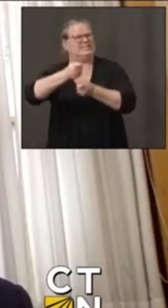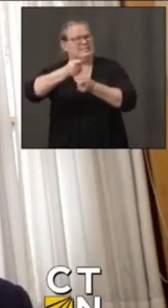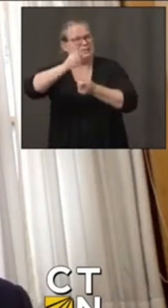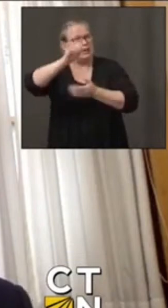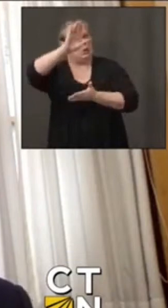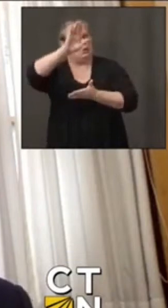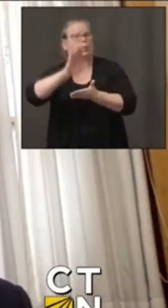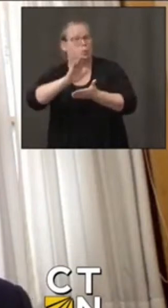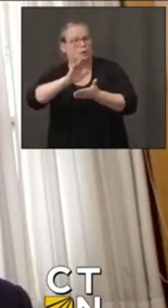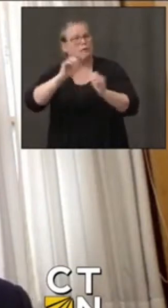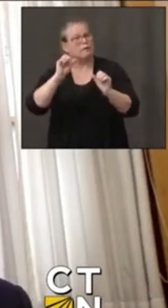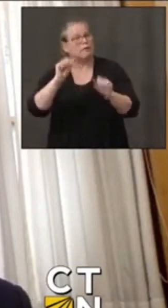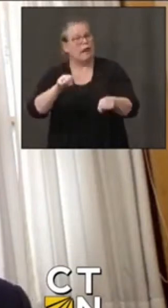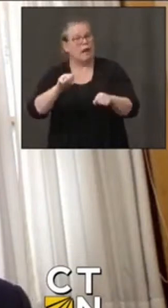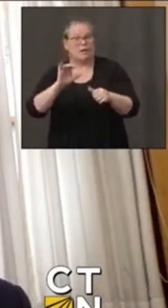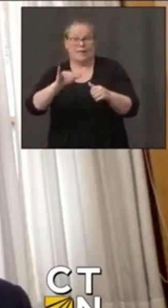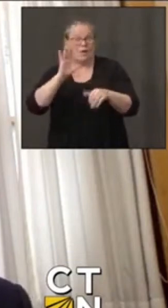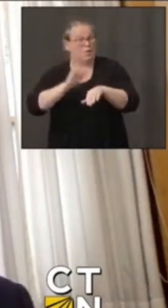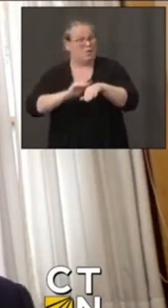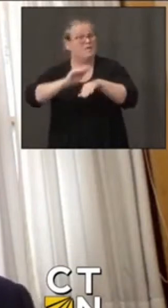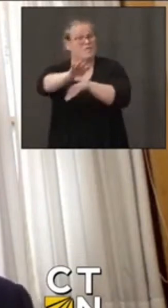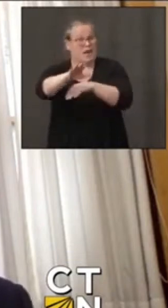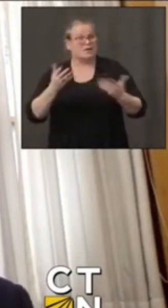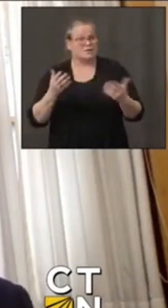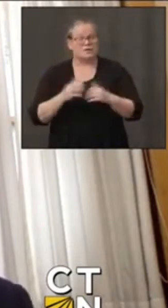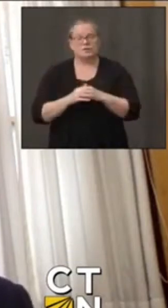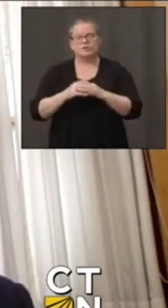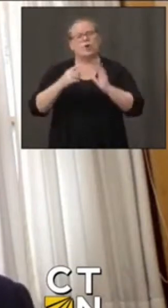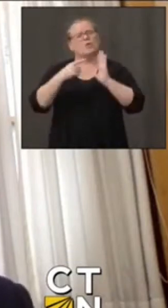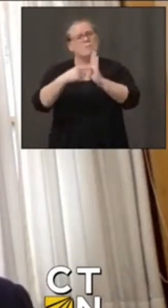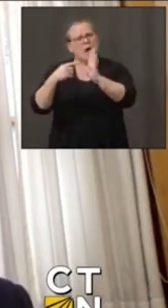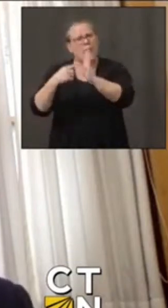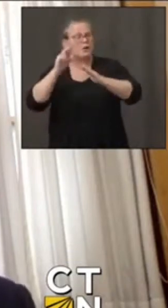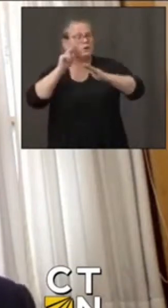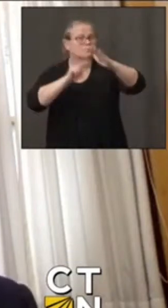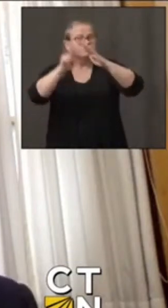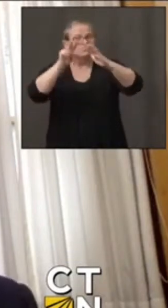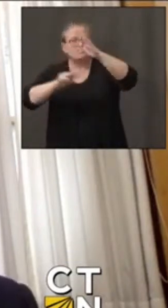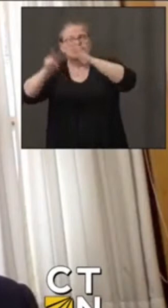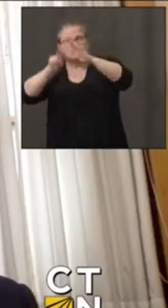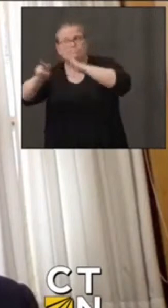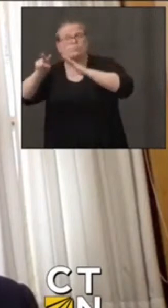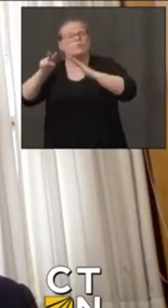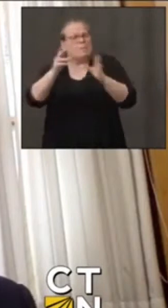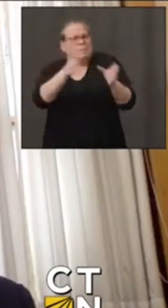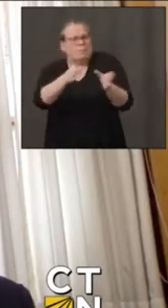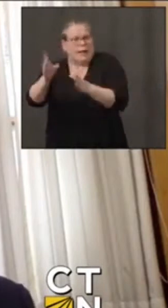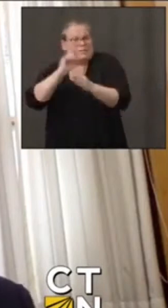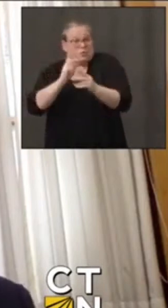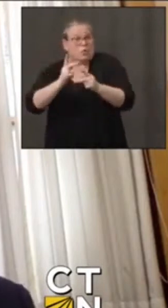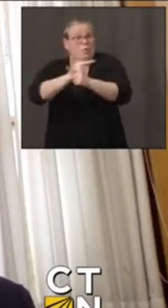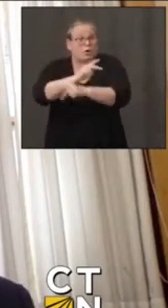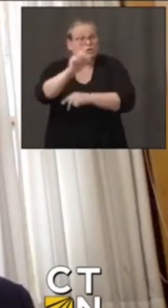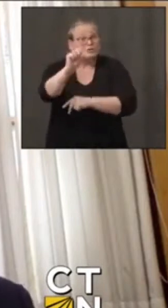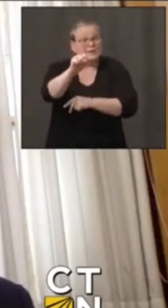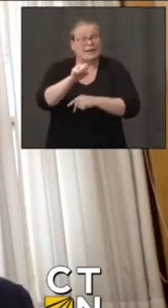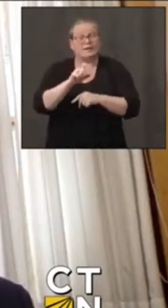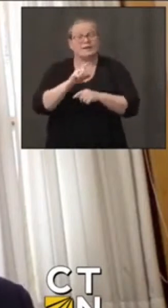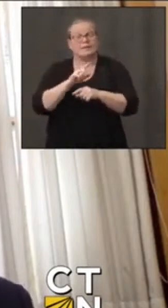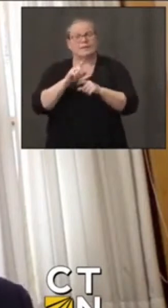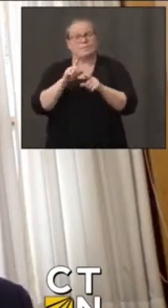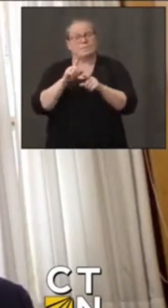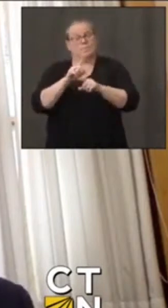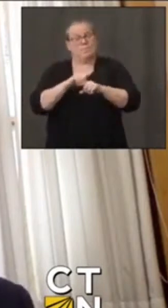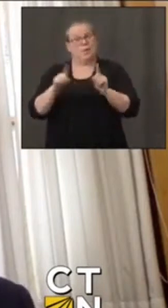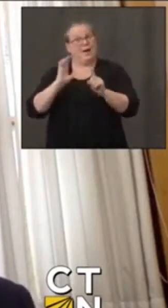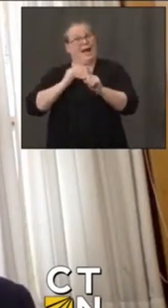look at the models and we look at different scenarios, and of course, as we've always done, we plan for the worst, our goal is that everyone follows the rules,